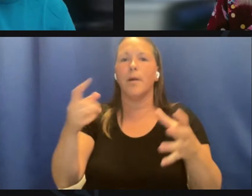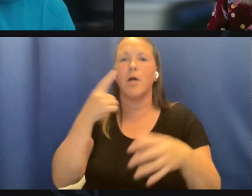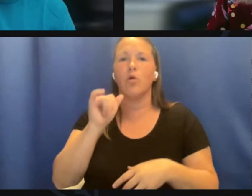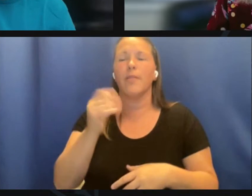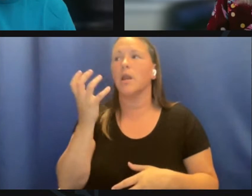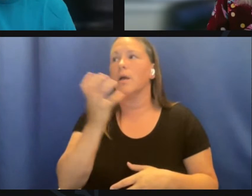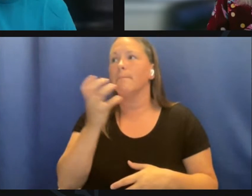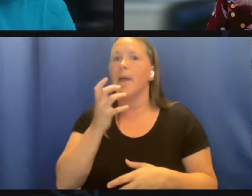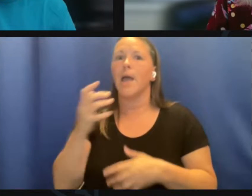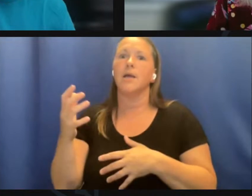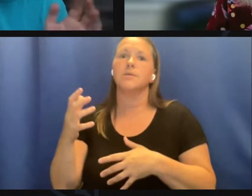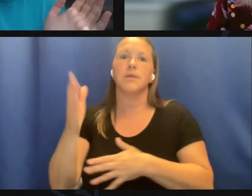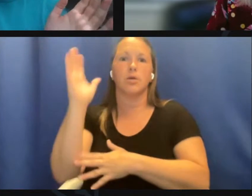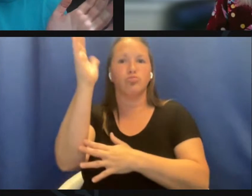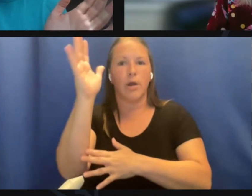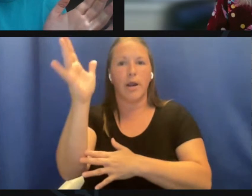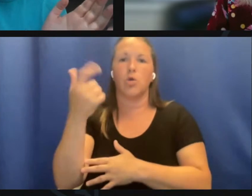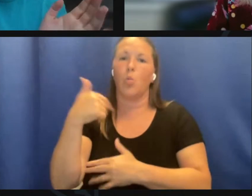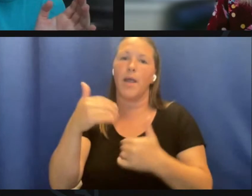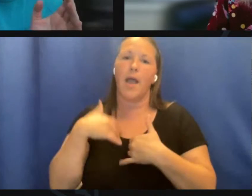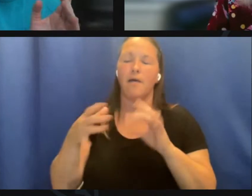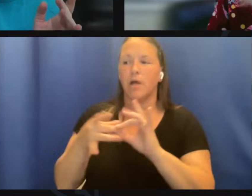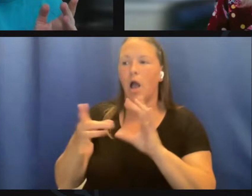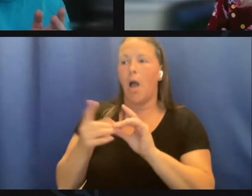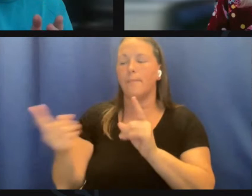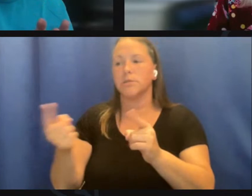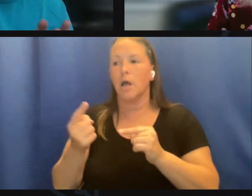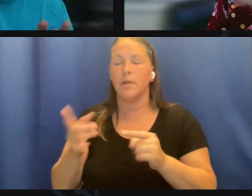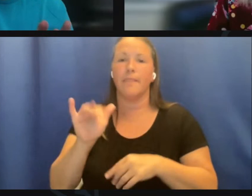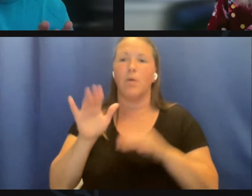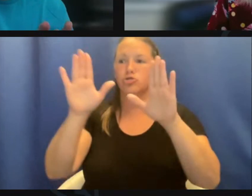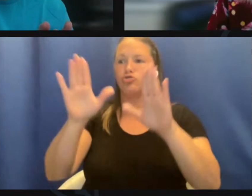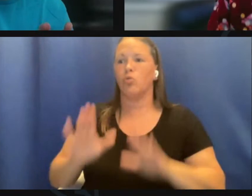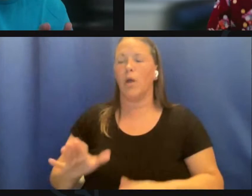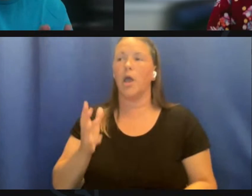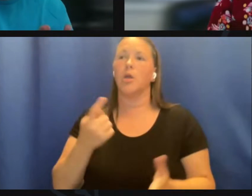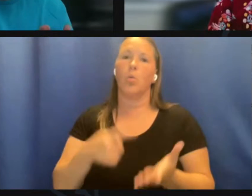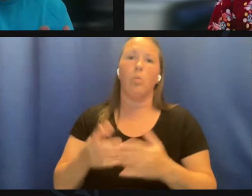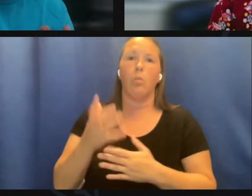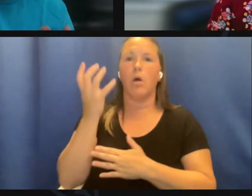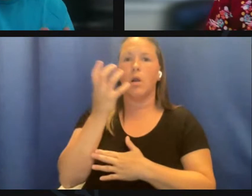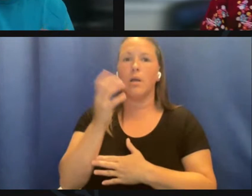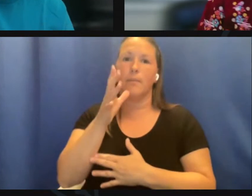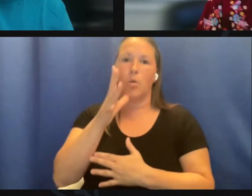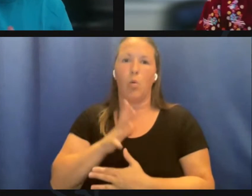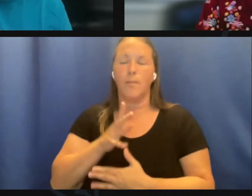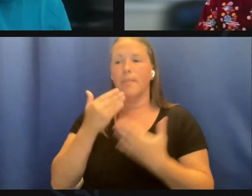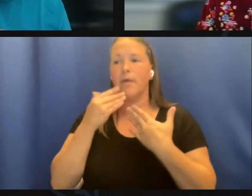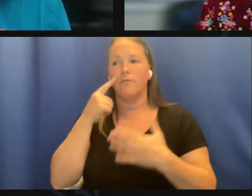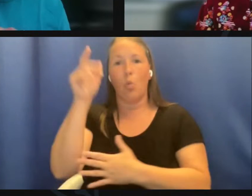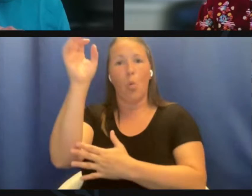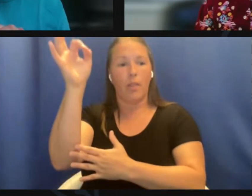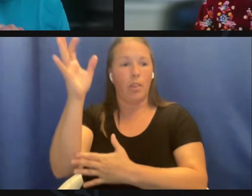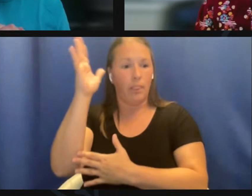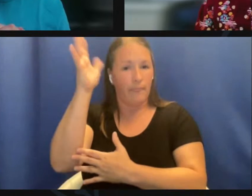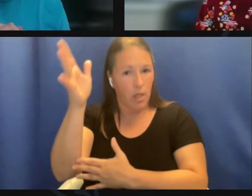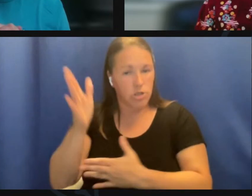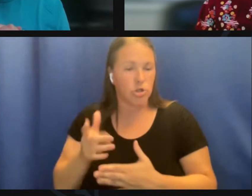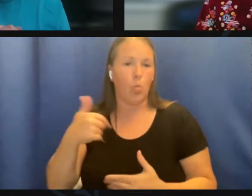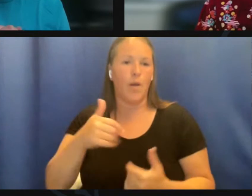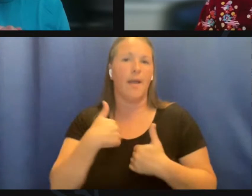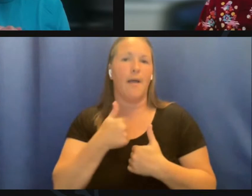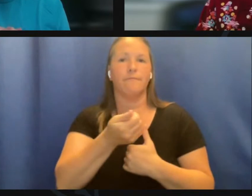coming in saying this was great. What an amazing woman. Thank you for this lecture. So delightful. We do have some questions and we have a couple minutes to